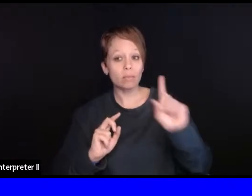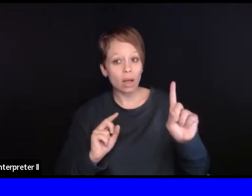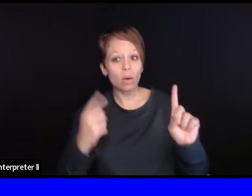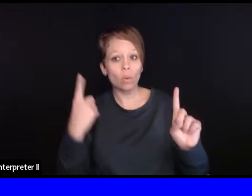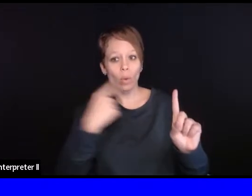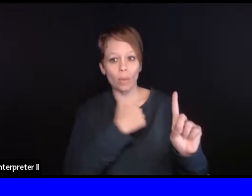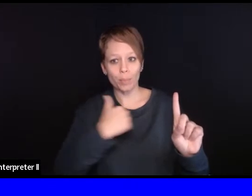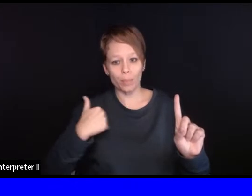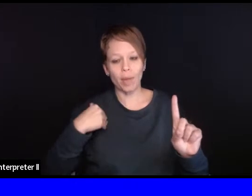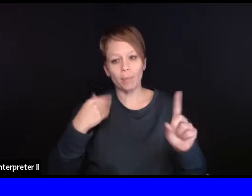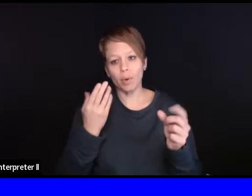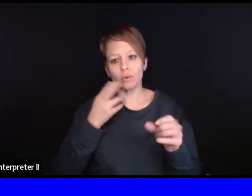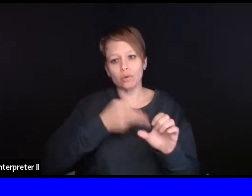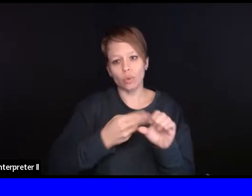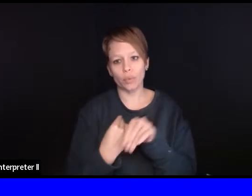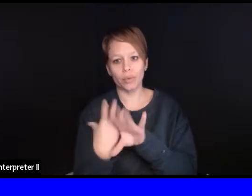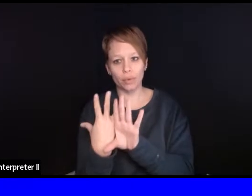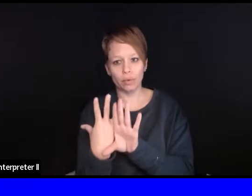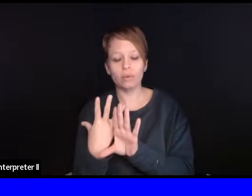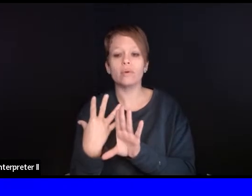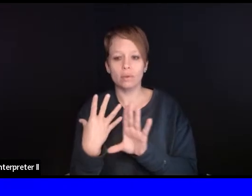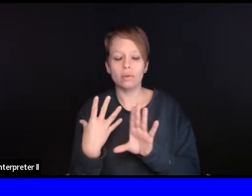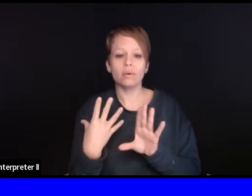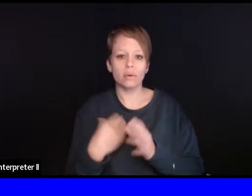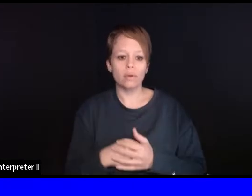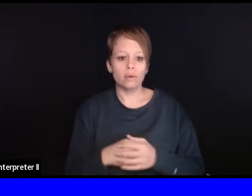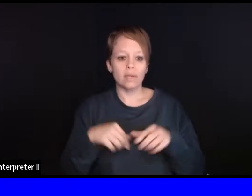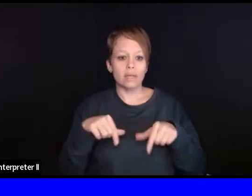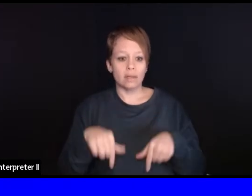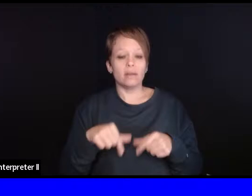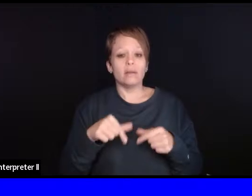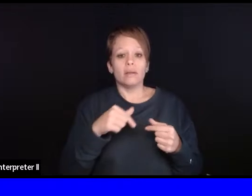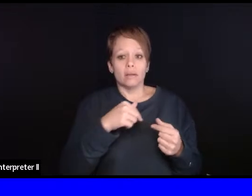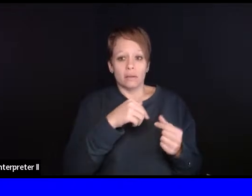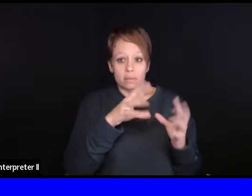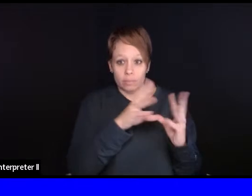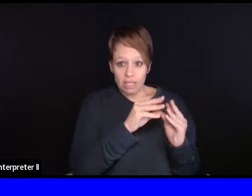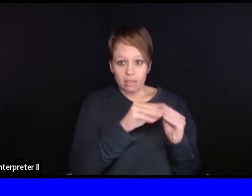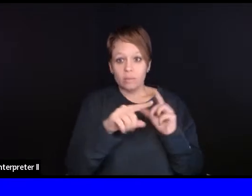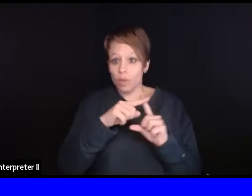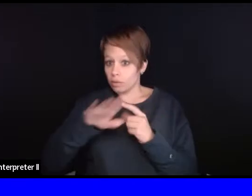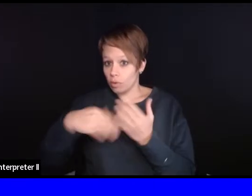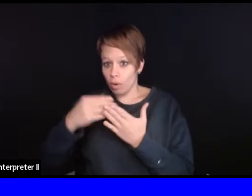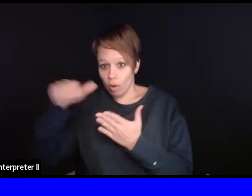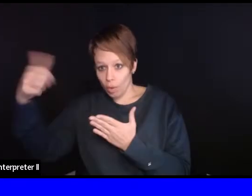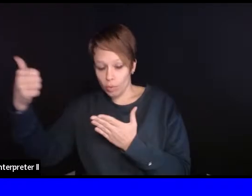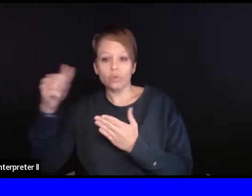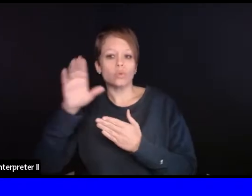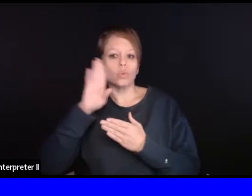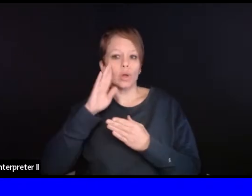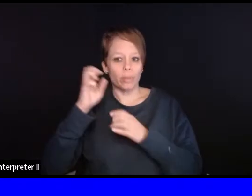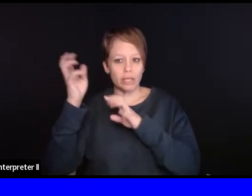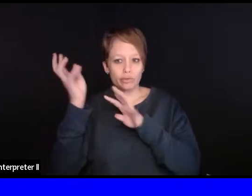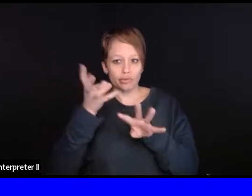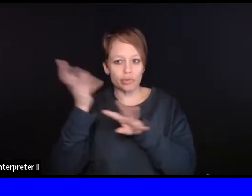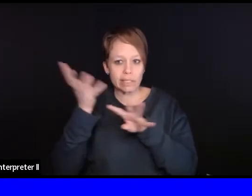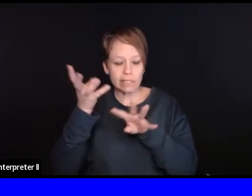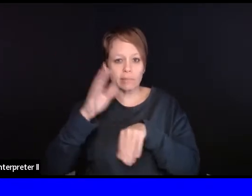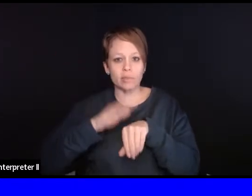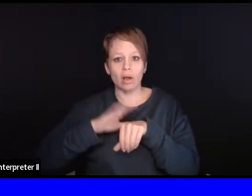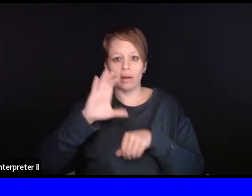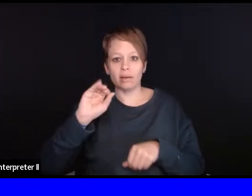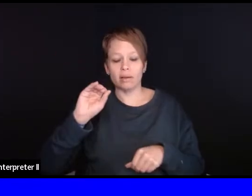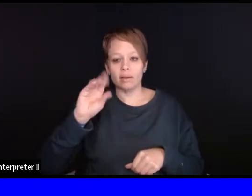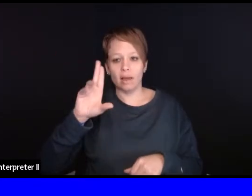participating virtually. This meeting, as with all of our meetings, is being televised on Council Channel 13 and